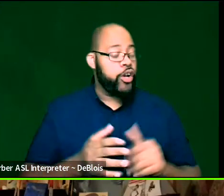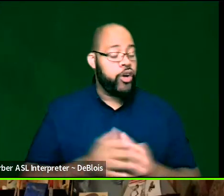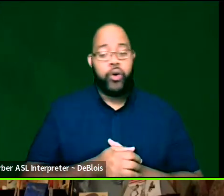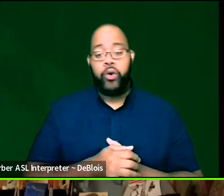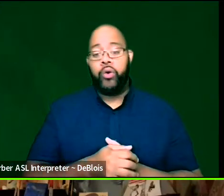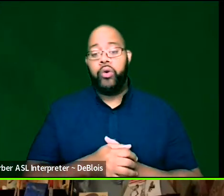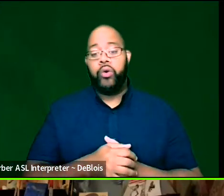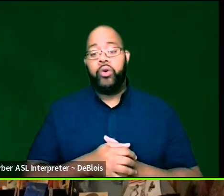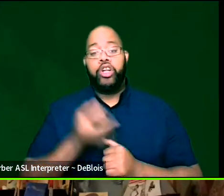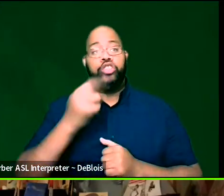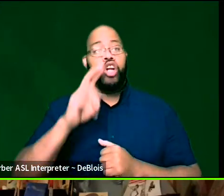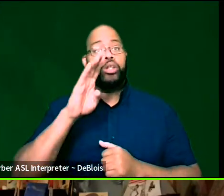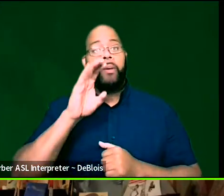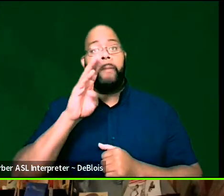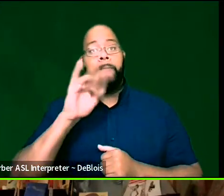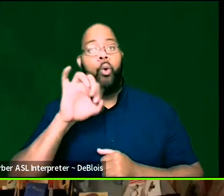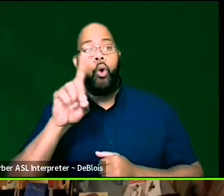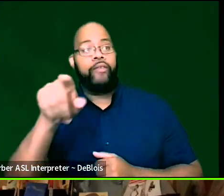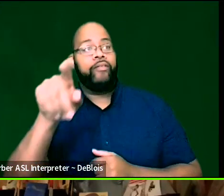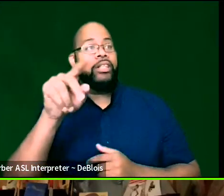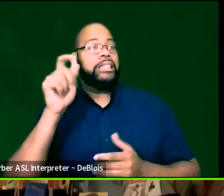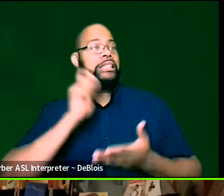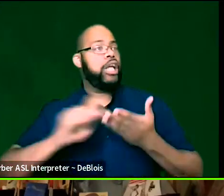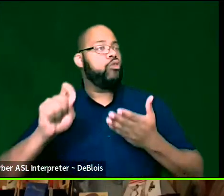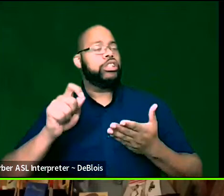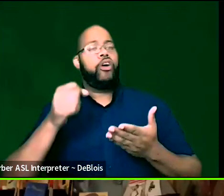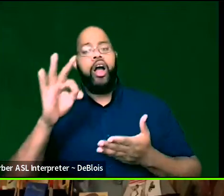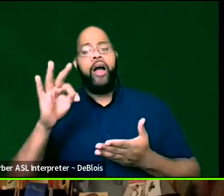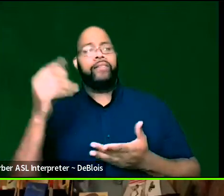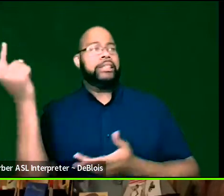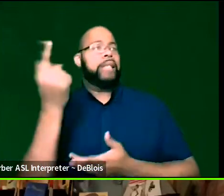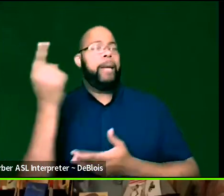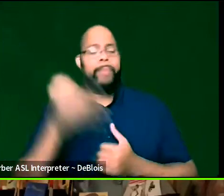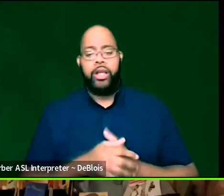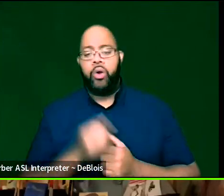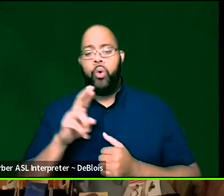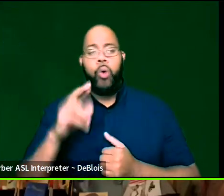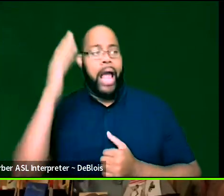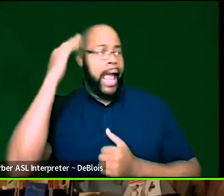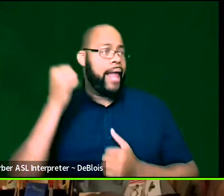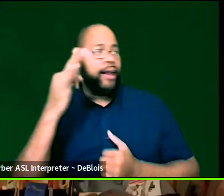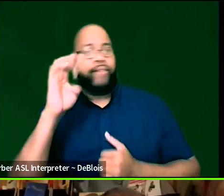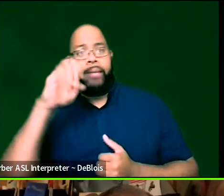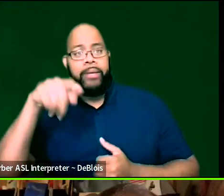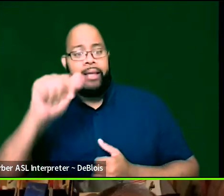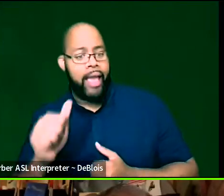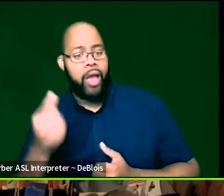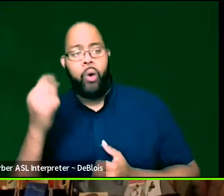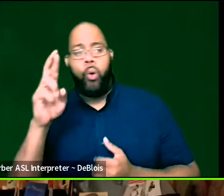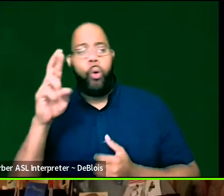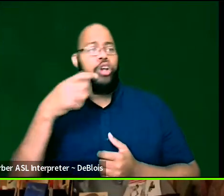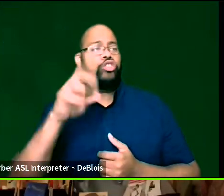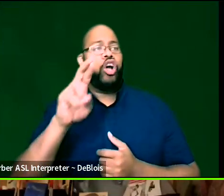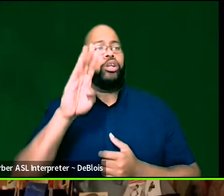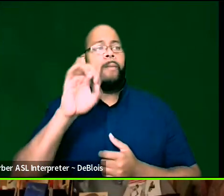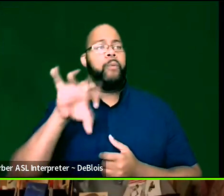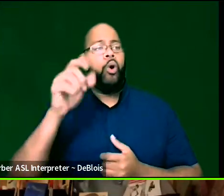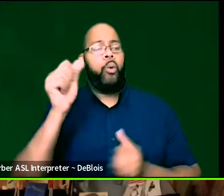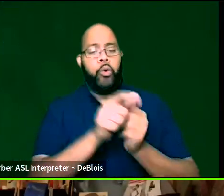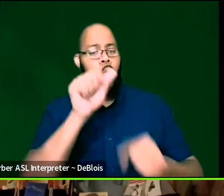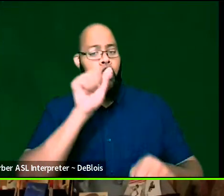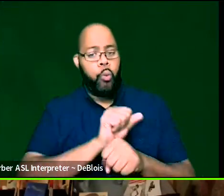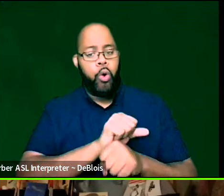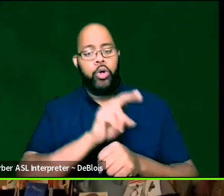or Dr. Boyd, if you are the secretary of something or the head of EPA, or Dr. Boyd, with your work